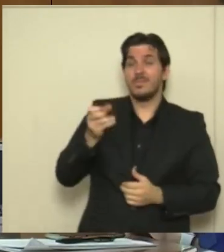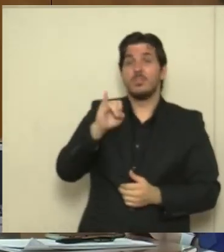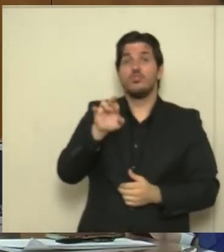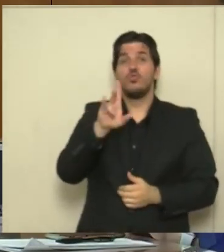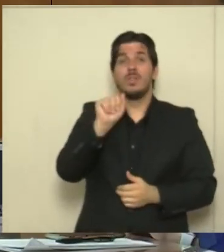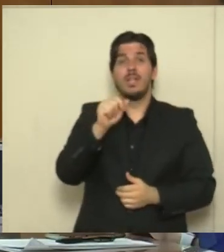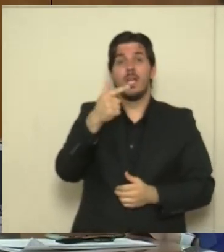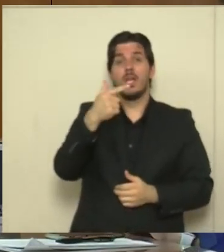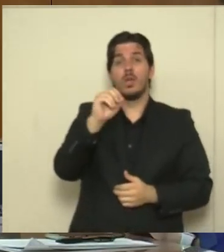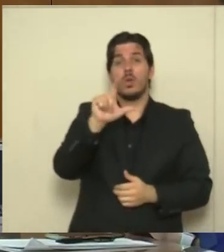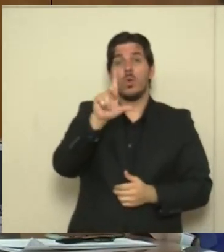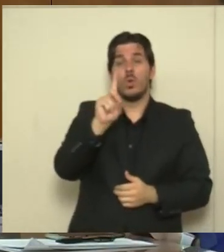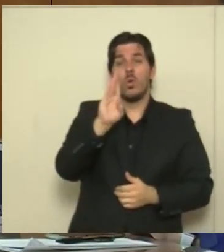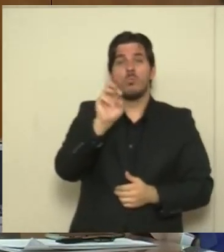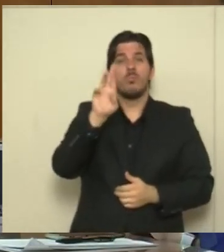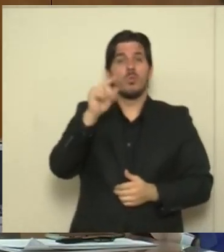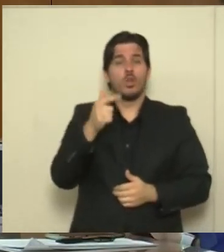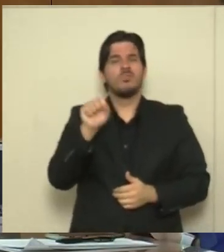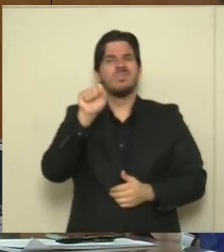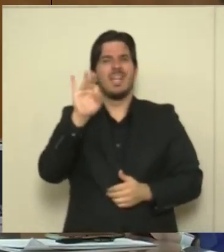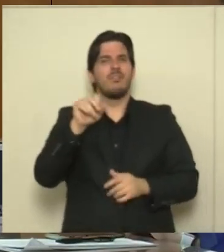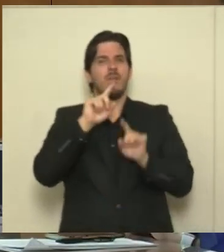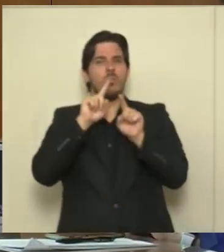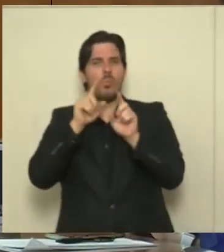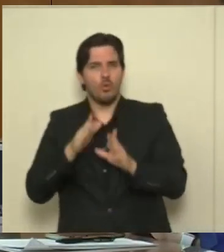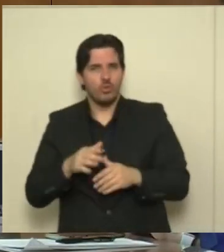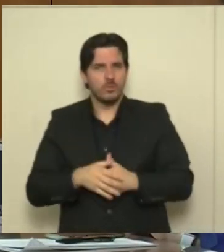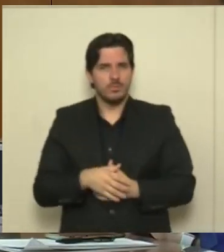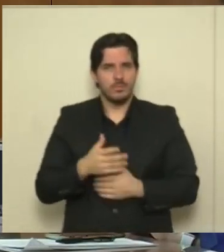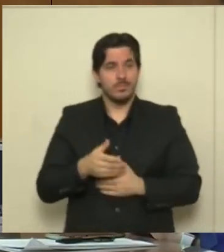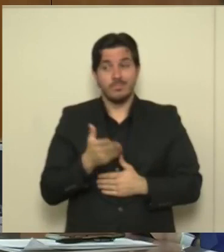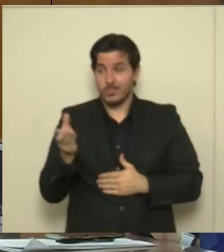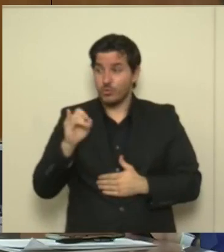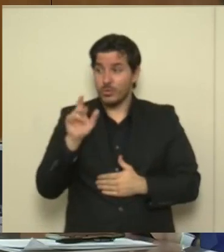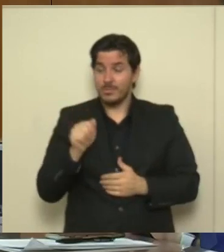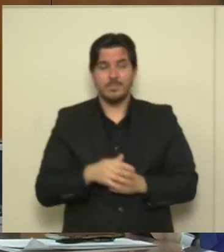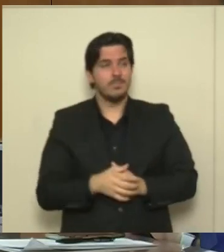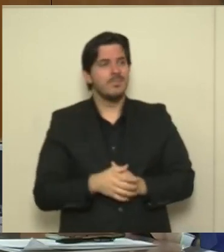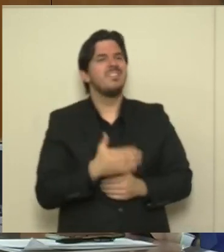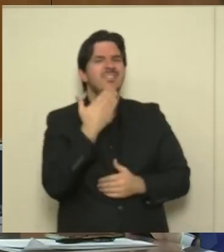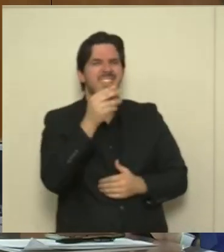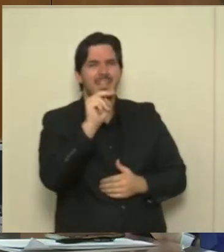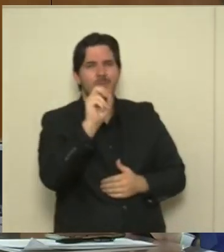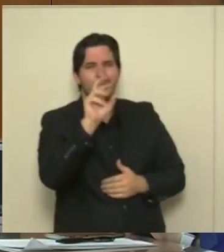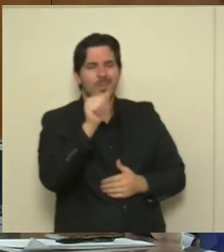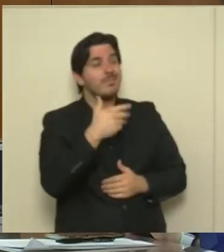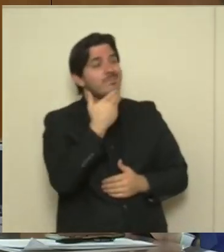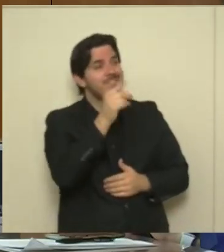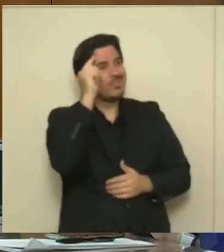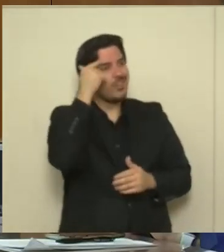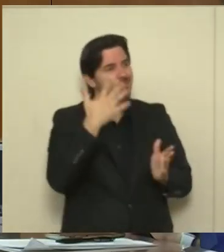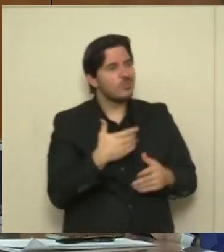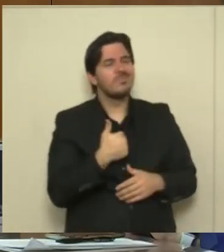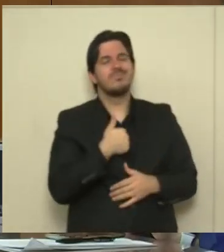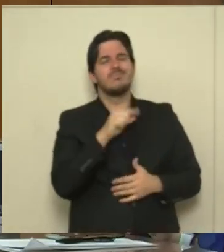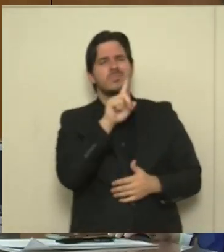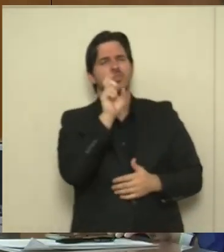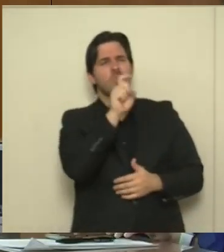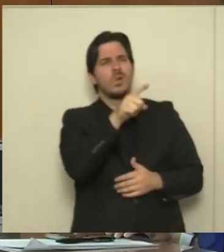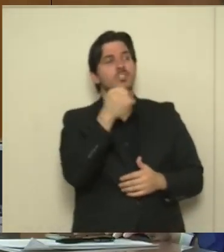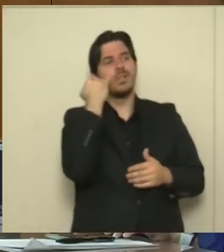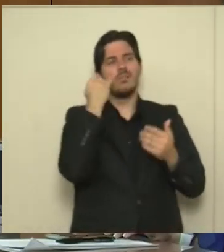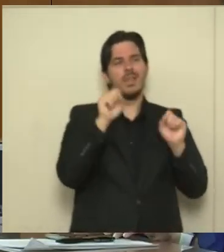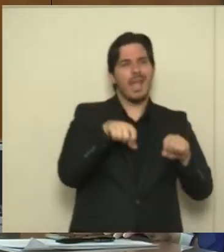you are unmuted. Go right ahead. Thank you, Nora. Thank you, Governor. I had a question if you were able to provide